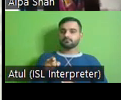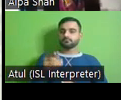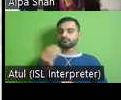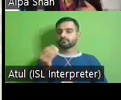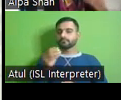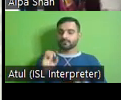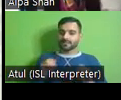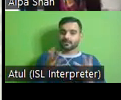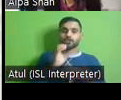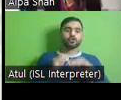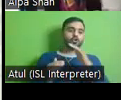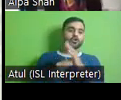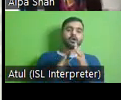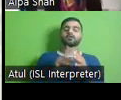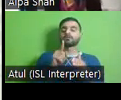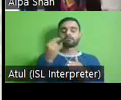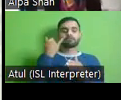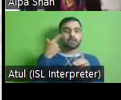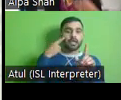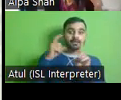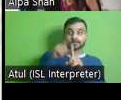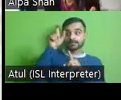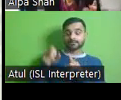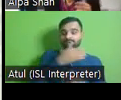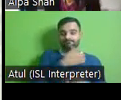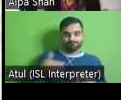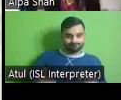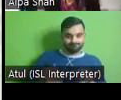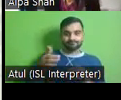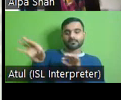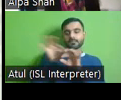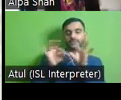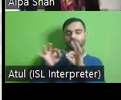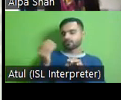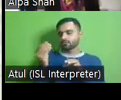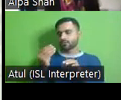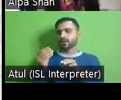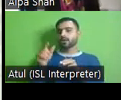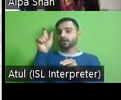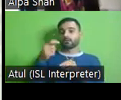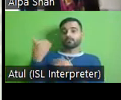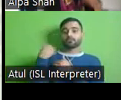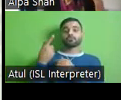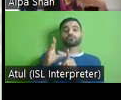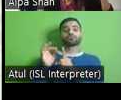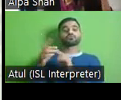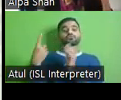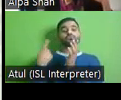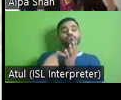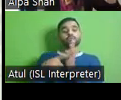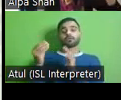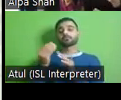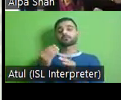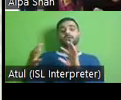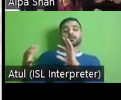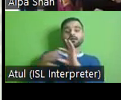in contrast to the hierarchical ideology of caste, where only the selected few by birth have the right to rule. They're also very